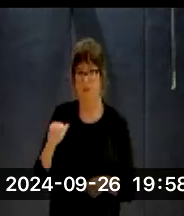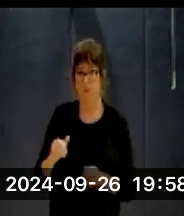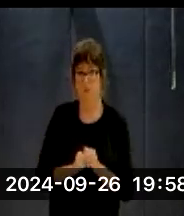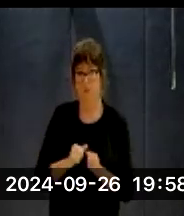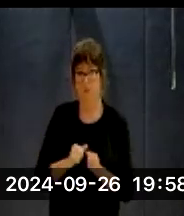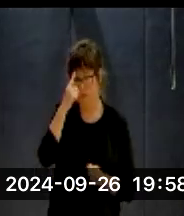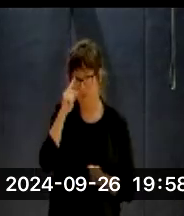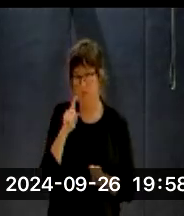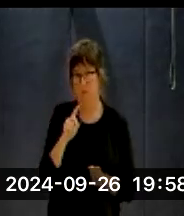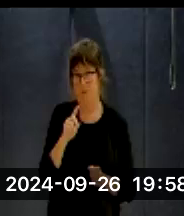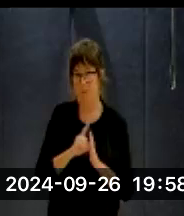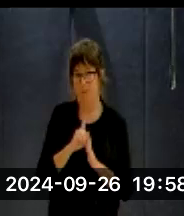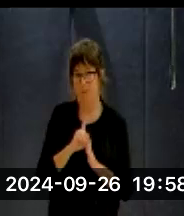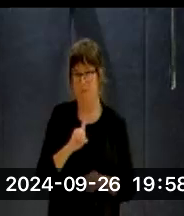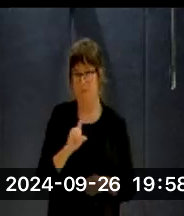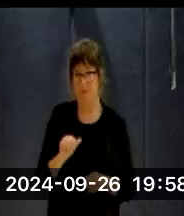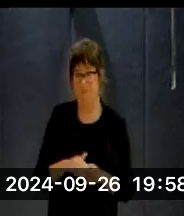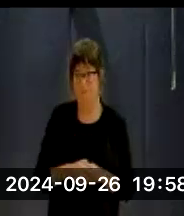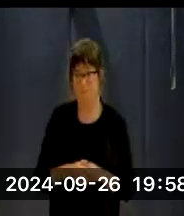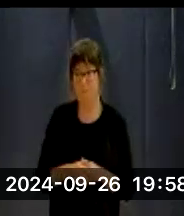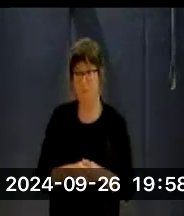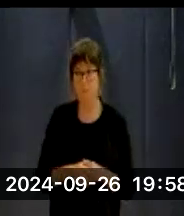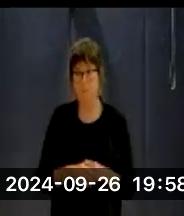neurodevelopmental disability. And I wanted